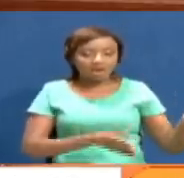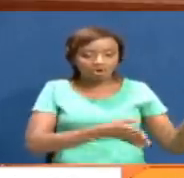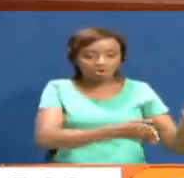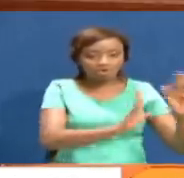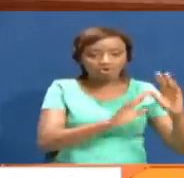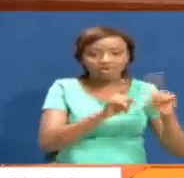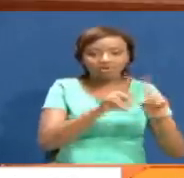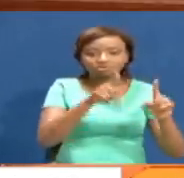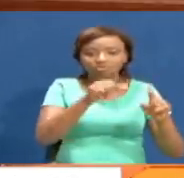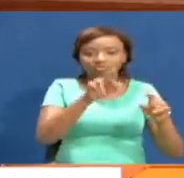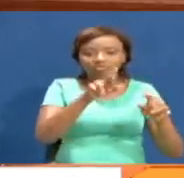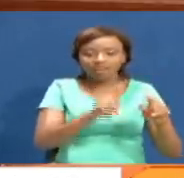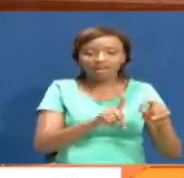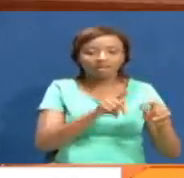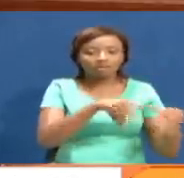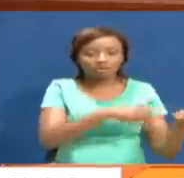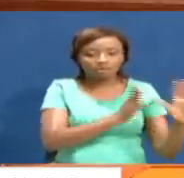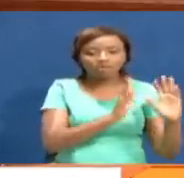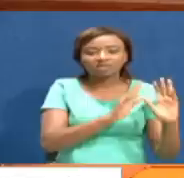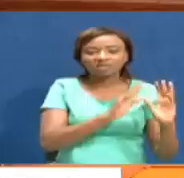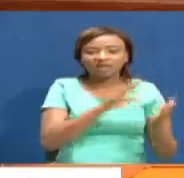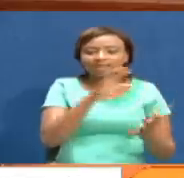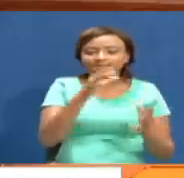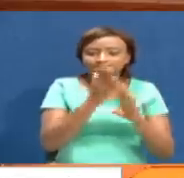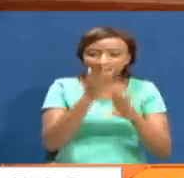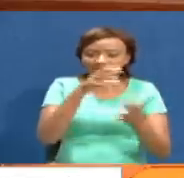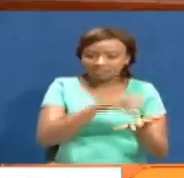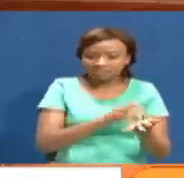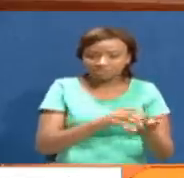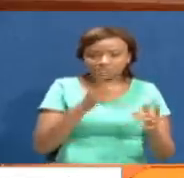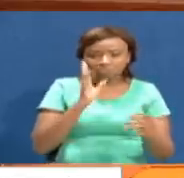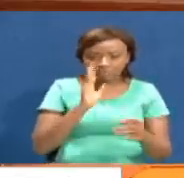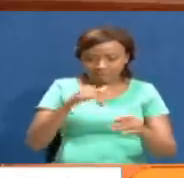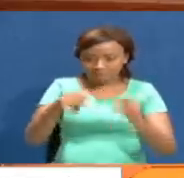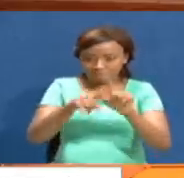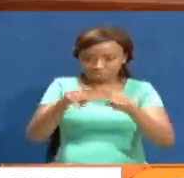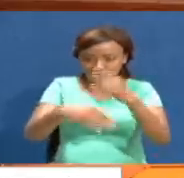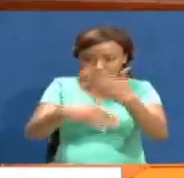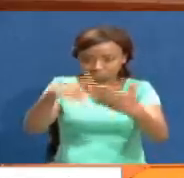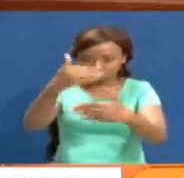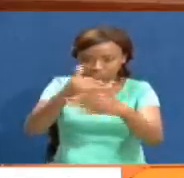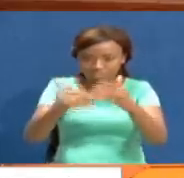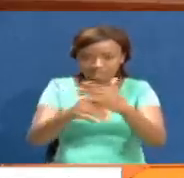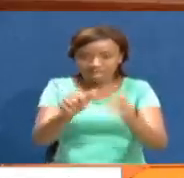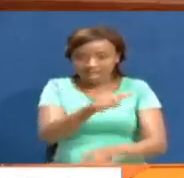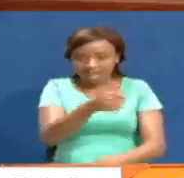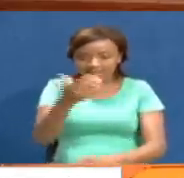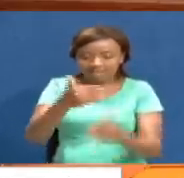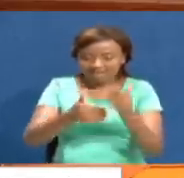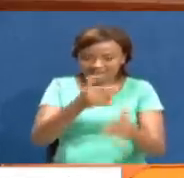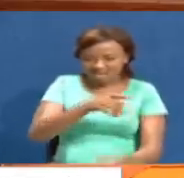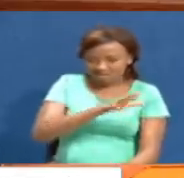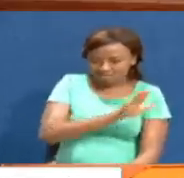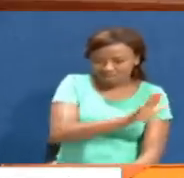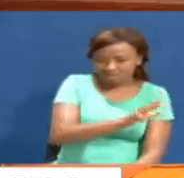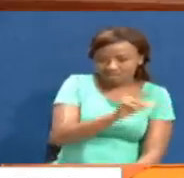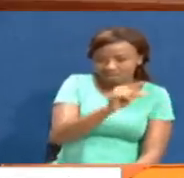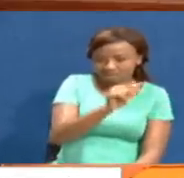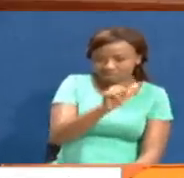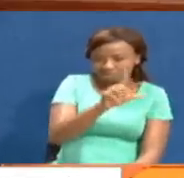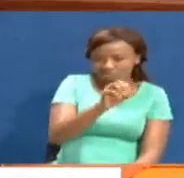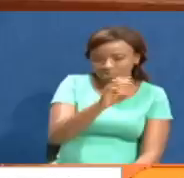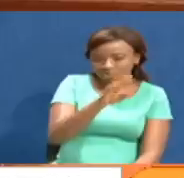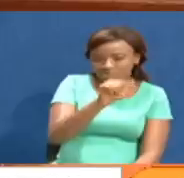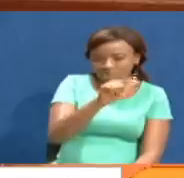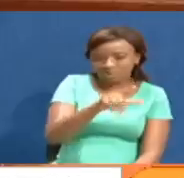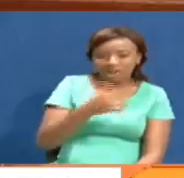Road bus terminus. We are now going to build a modern one just next to Globe Roundabout, where it